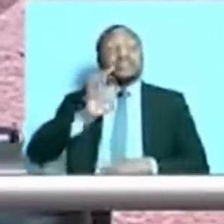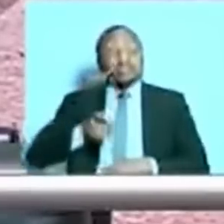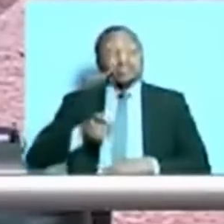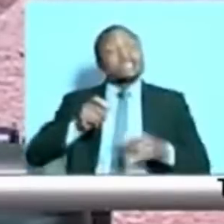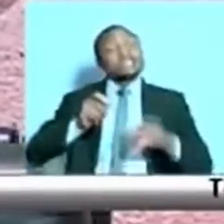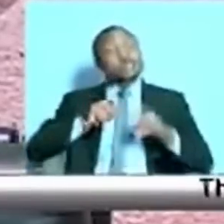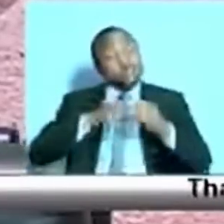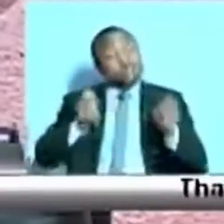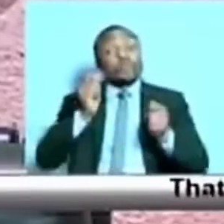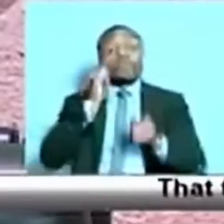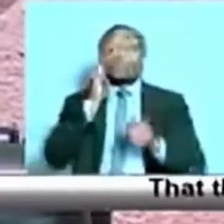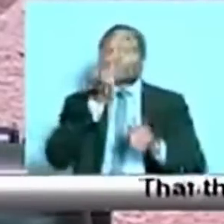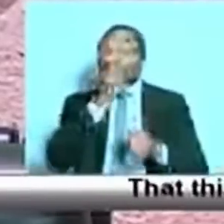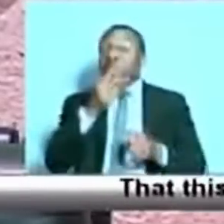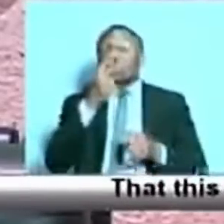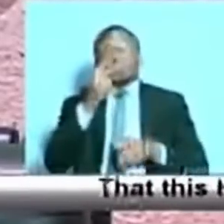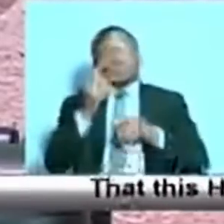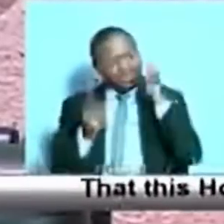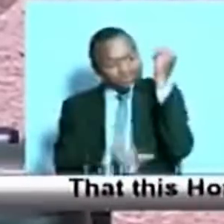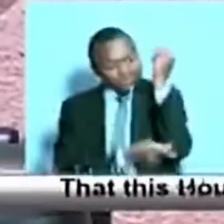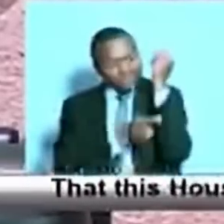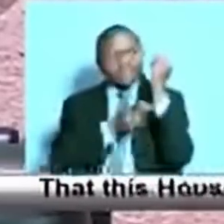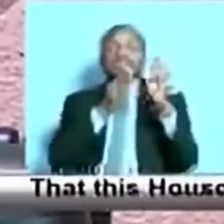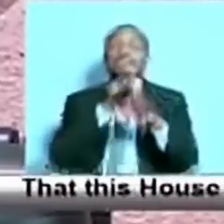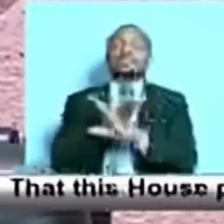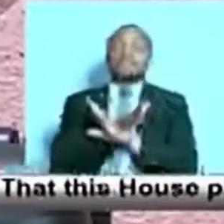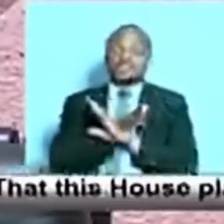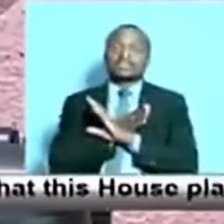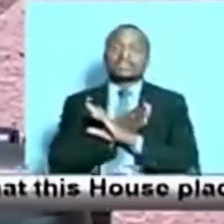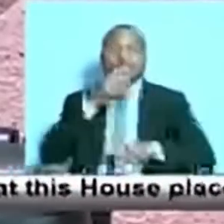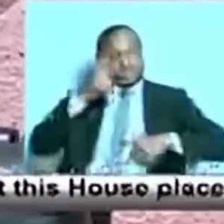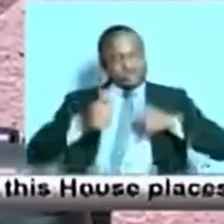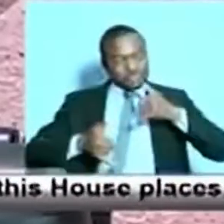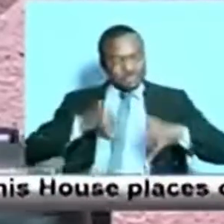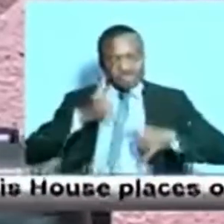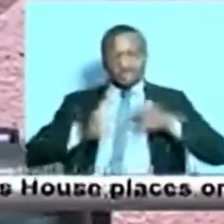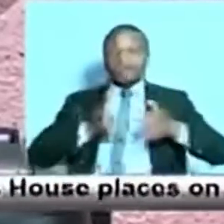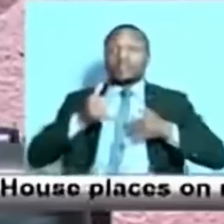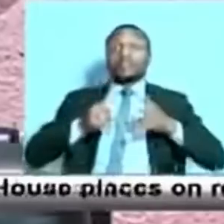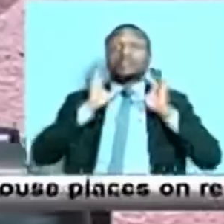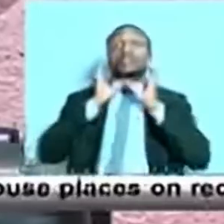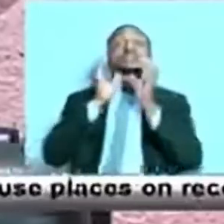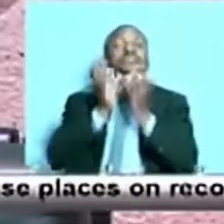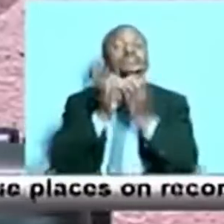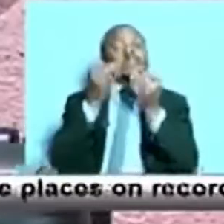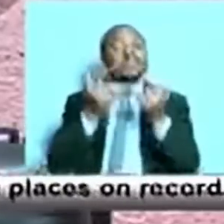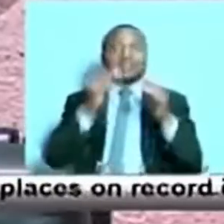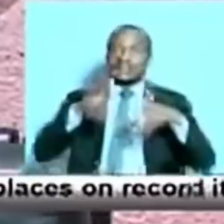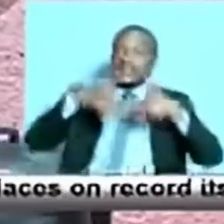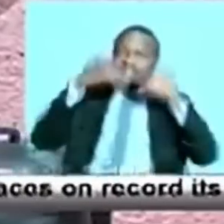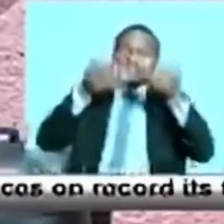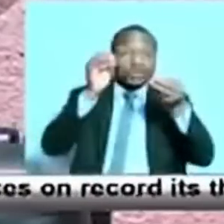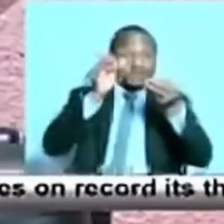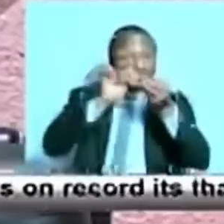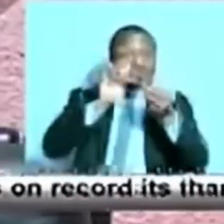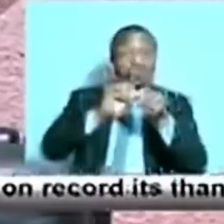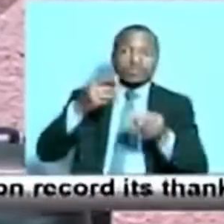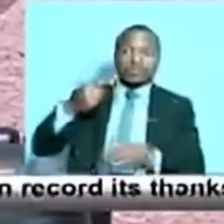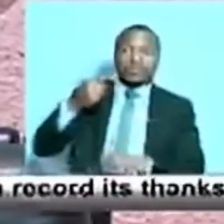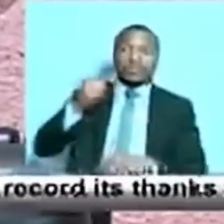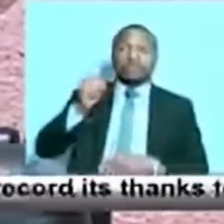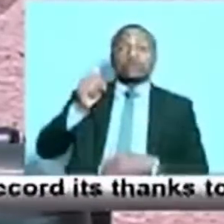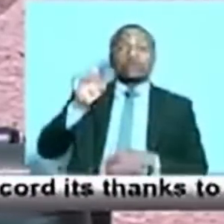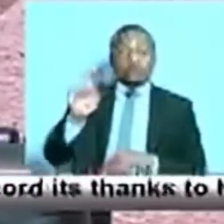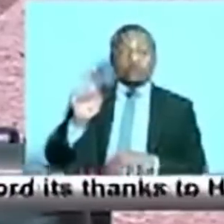their eyes and see the development that Zambia is enjoying. Mozambique currently produces a lot of gas which is